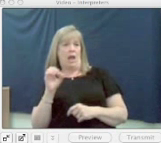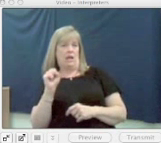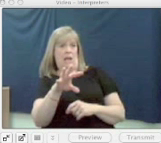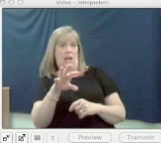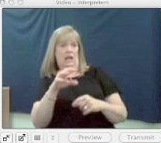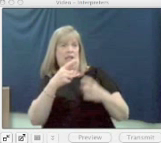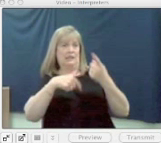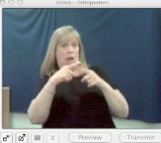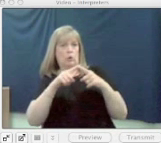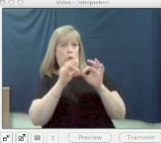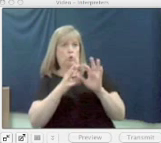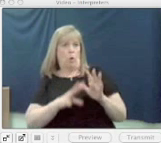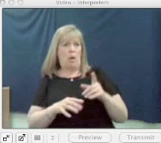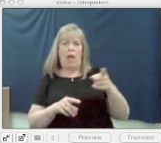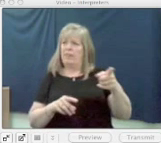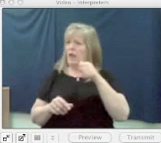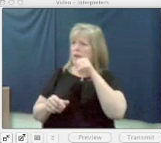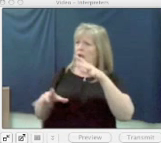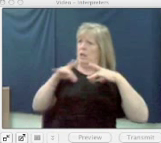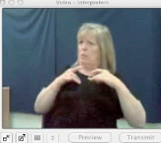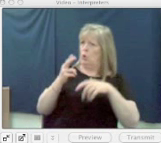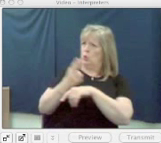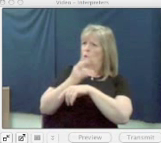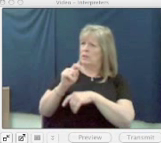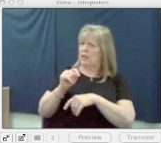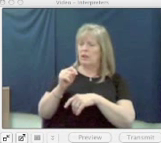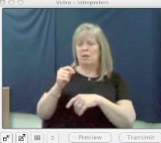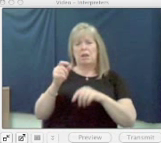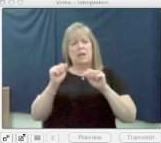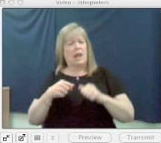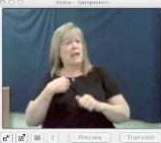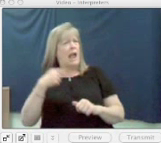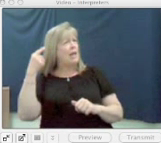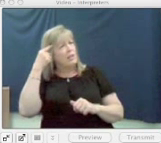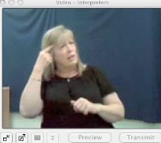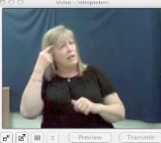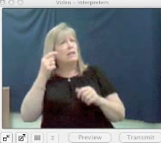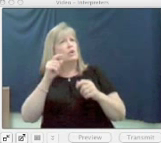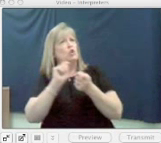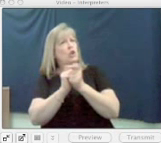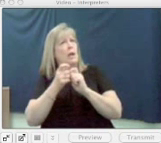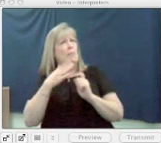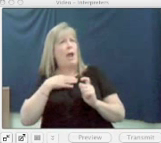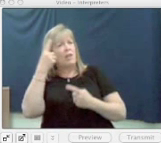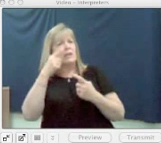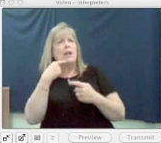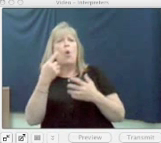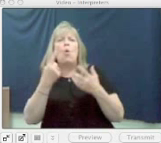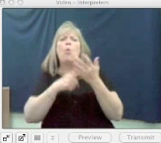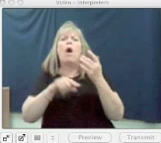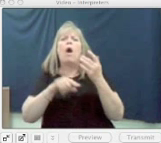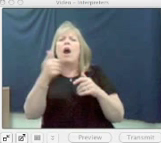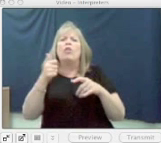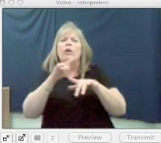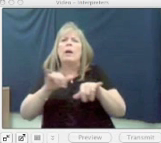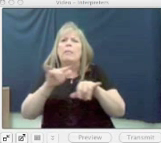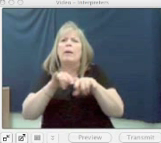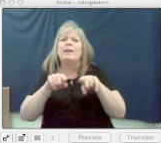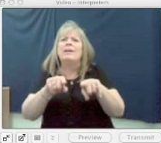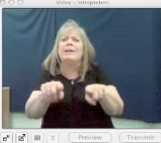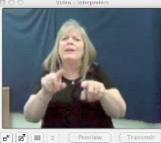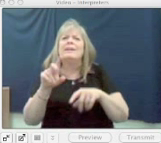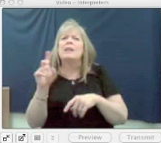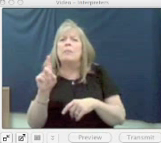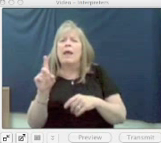I have the ability to think to myself, I wonder what concurrent demands are true that are leading her to decide not